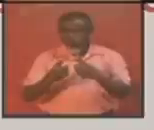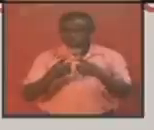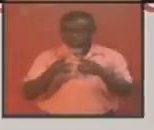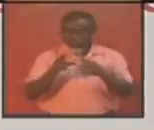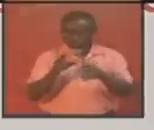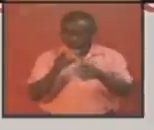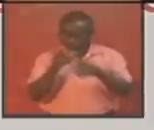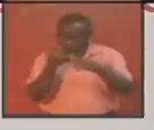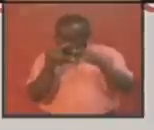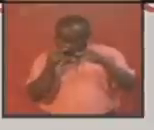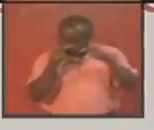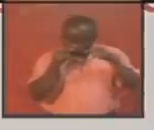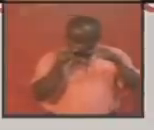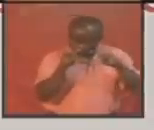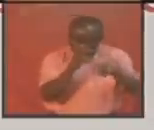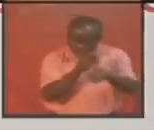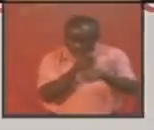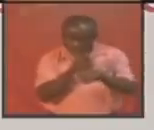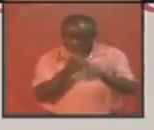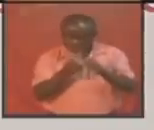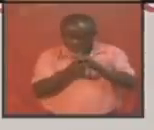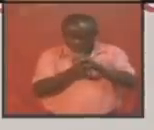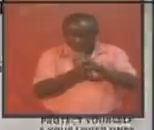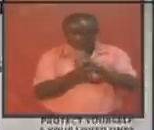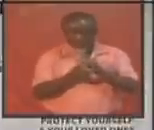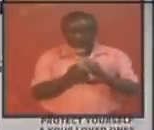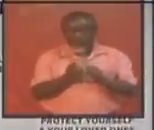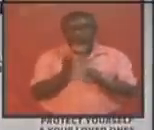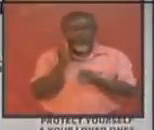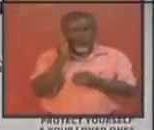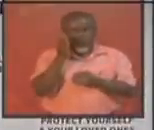for the turtle conservation groups. Minister Brown.